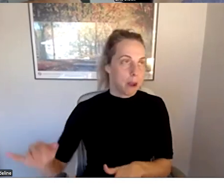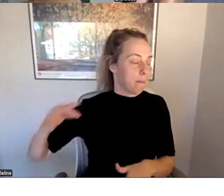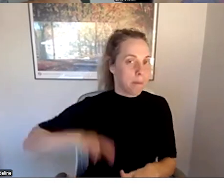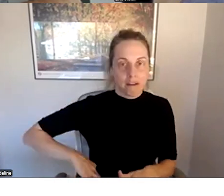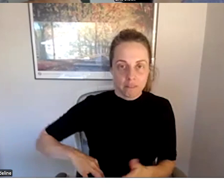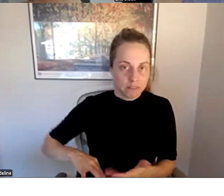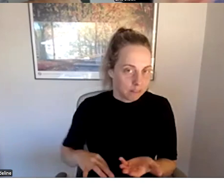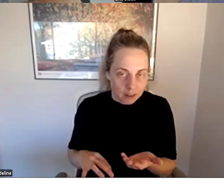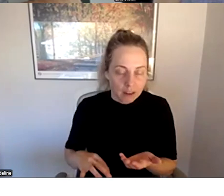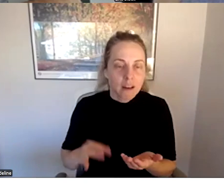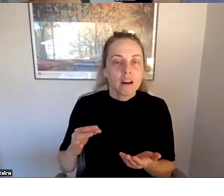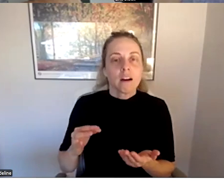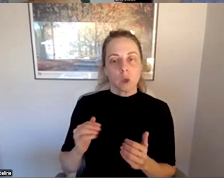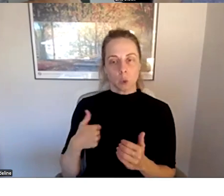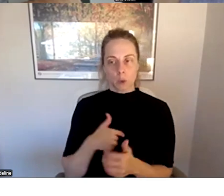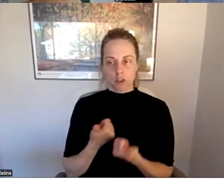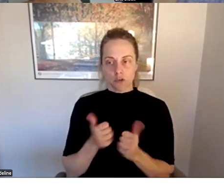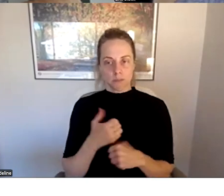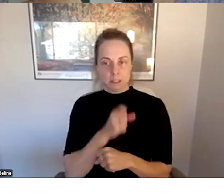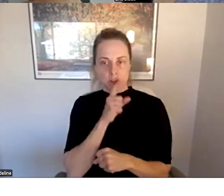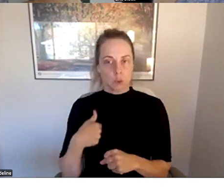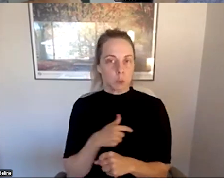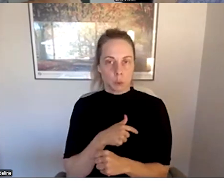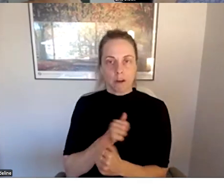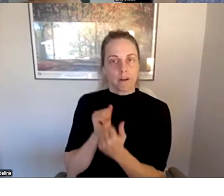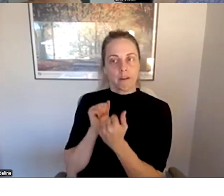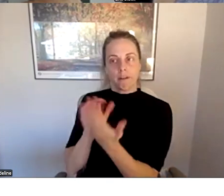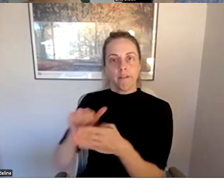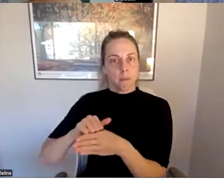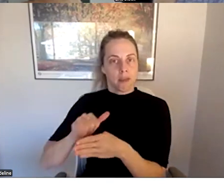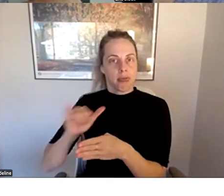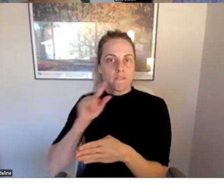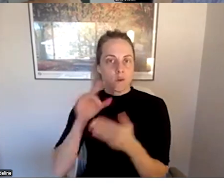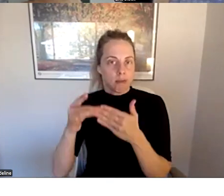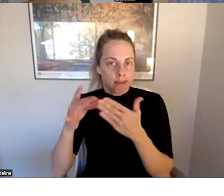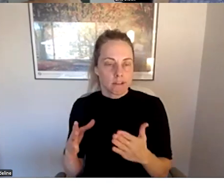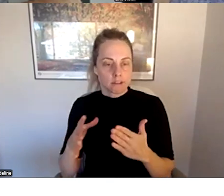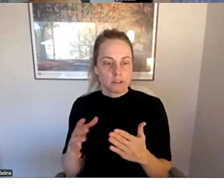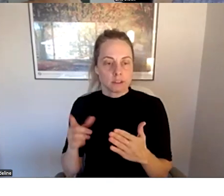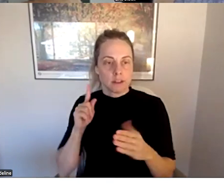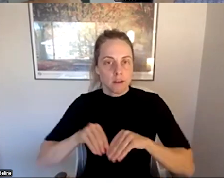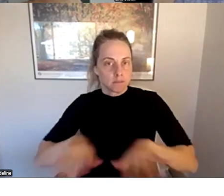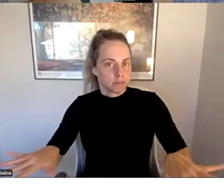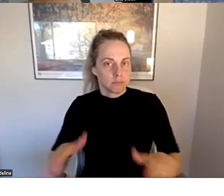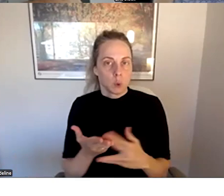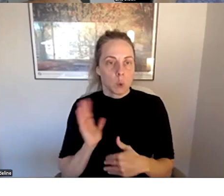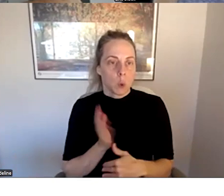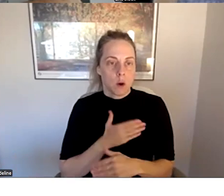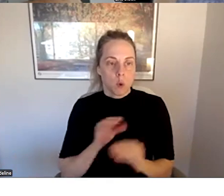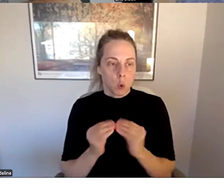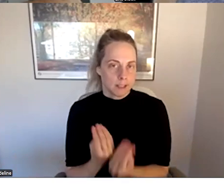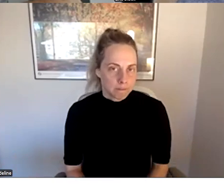trying to make sure we're practicing these things as leaders and that they percolate throughout our organization.